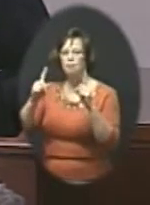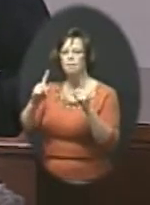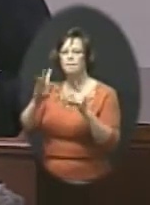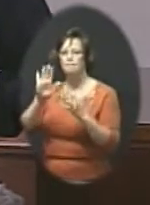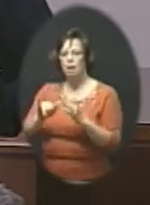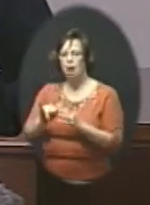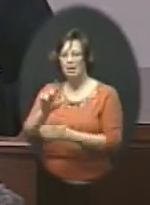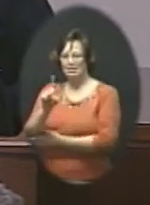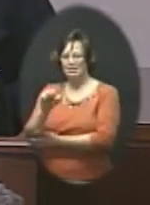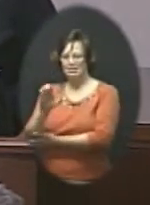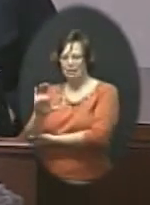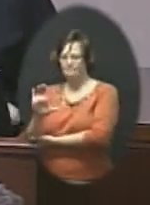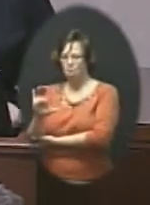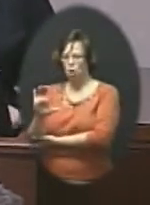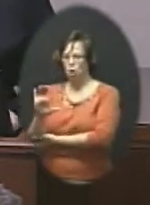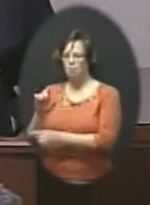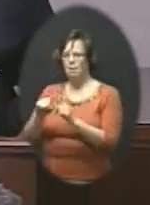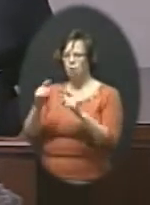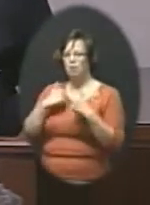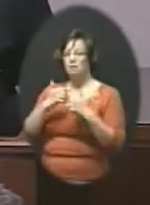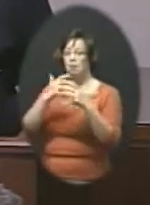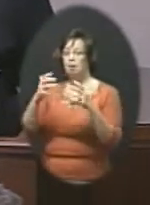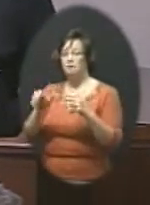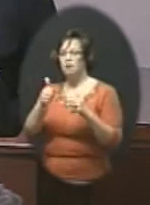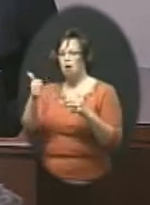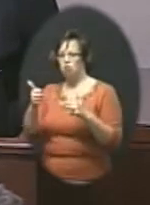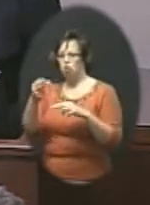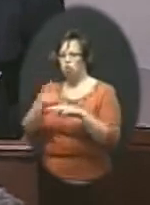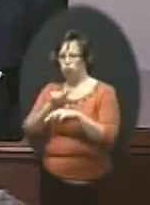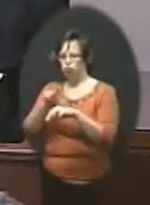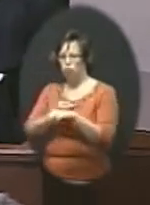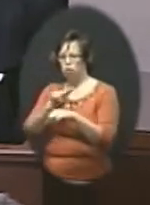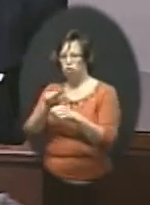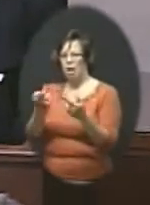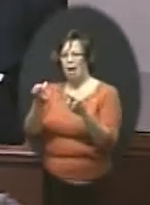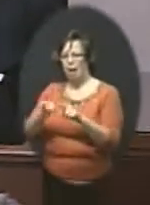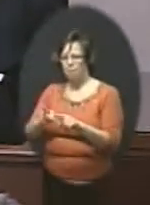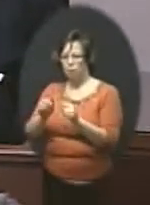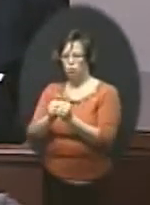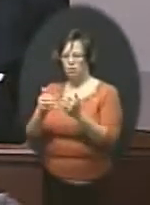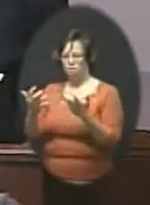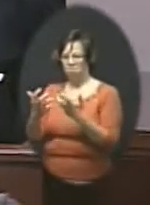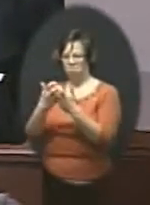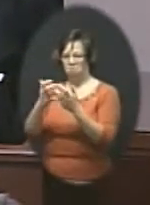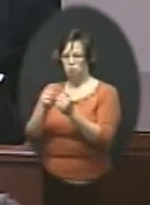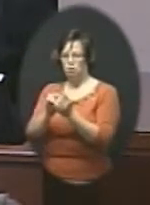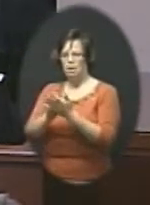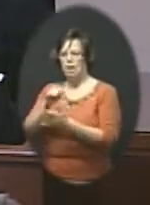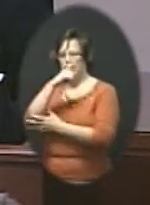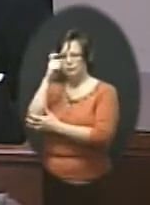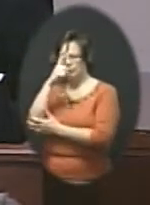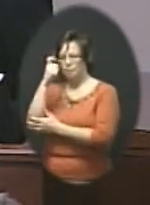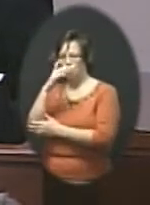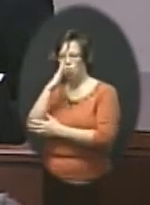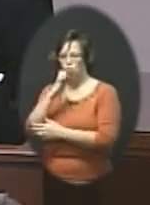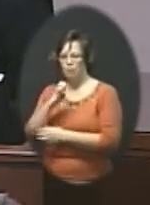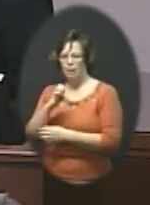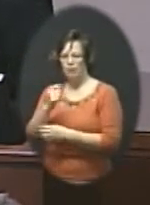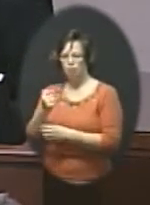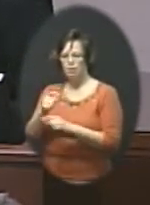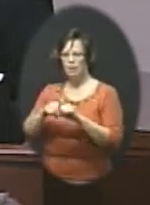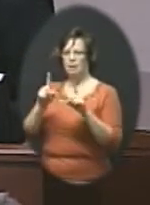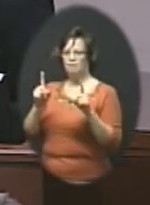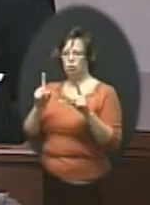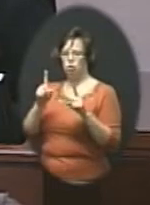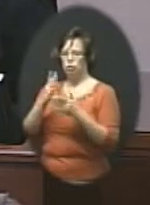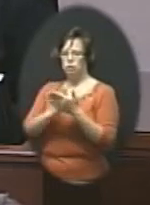even by December, but we've got a lot of other construction going along with this. So the summer's going to look a little different